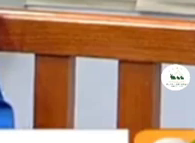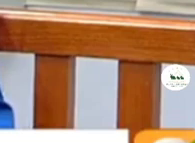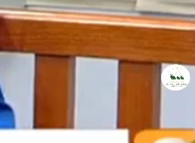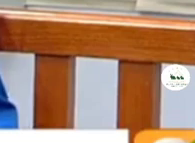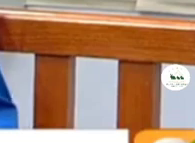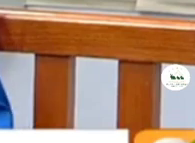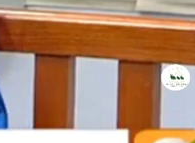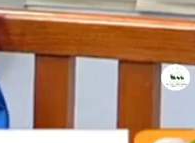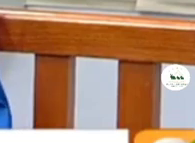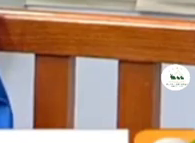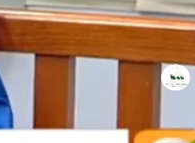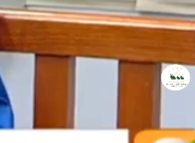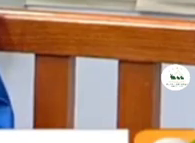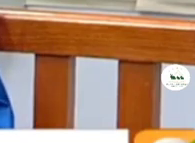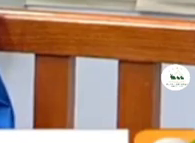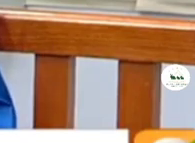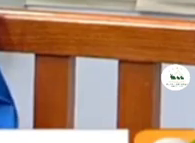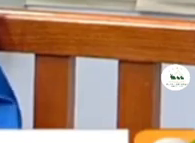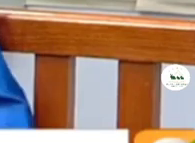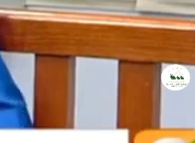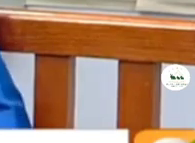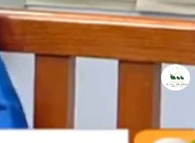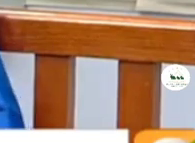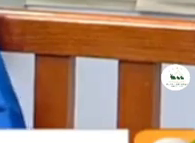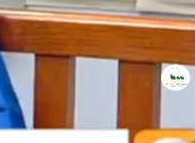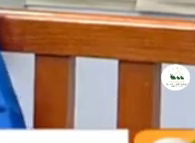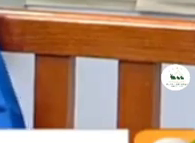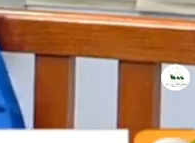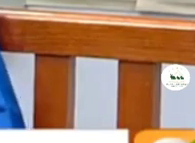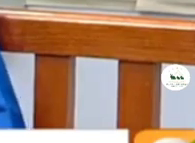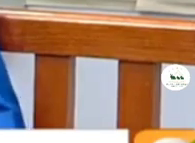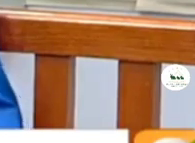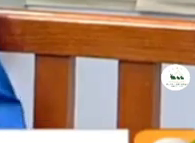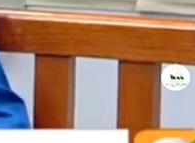republican entity. We are a constitutional